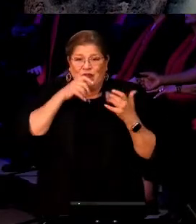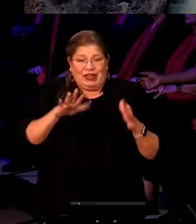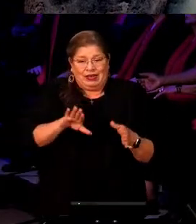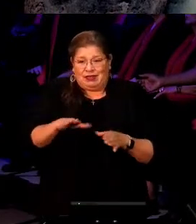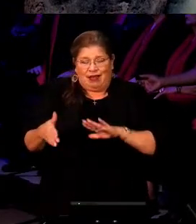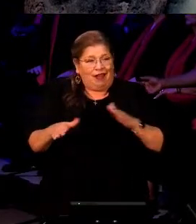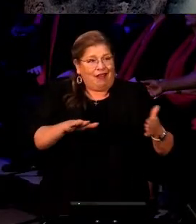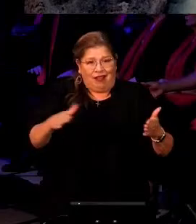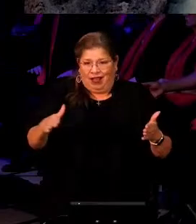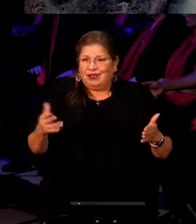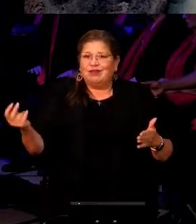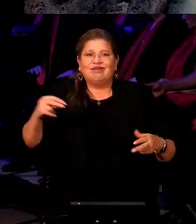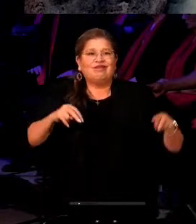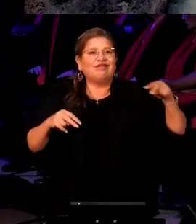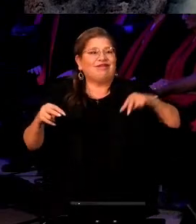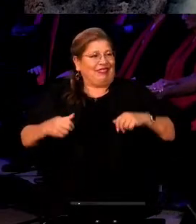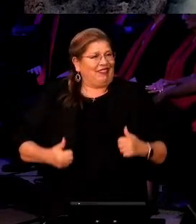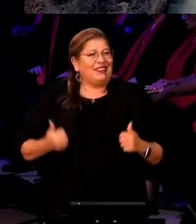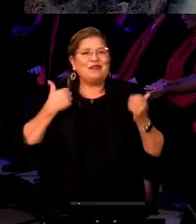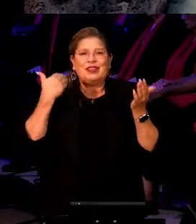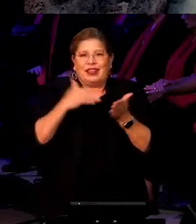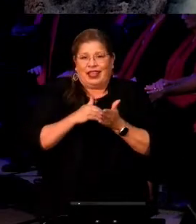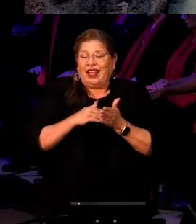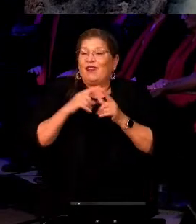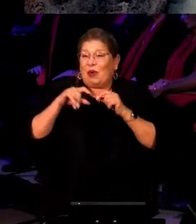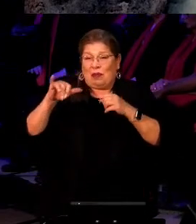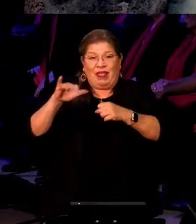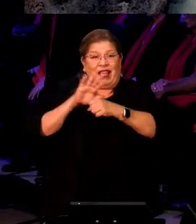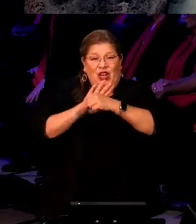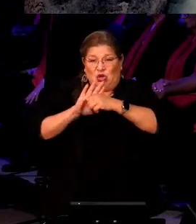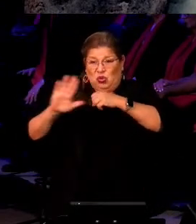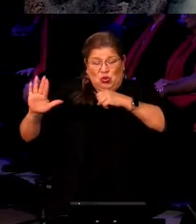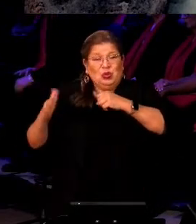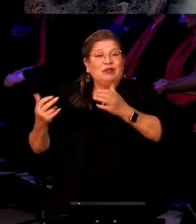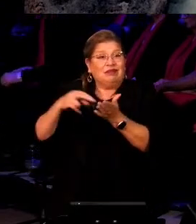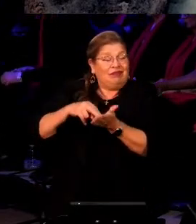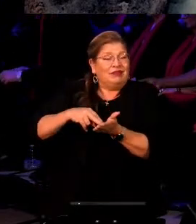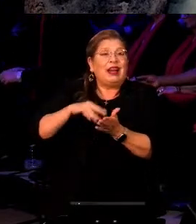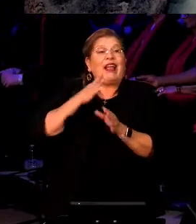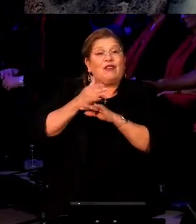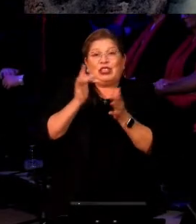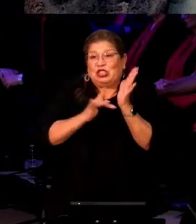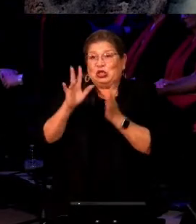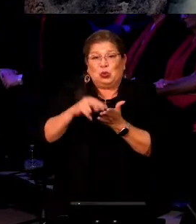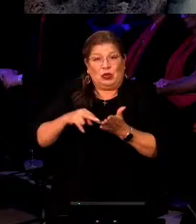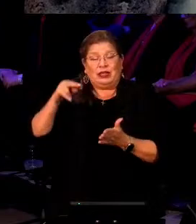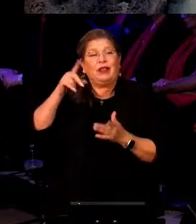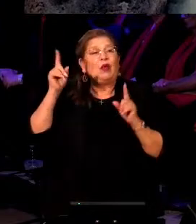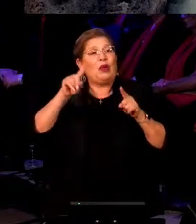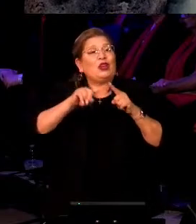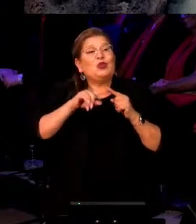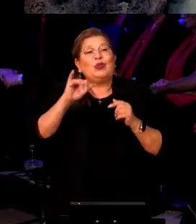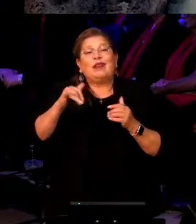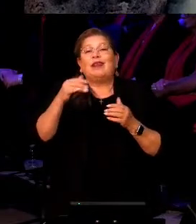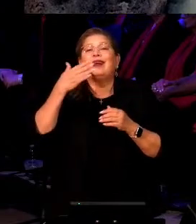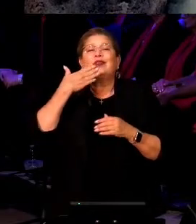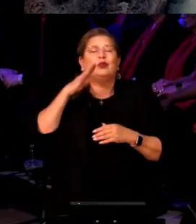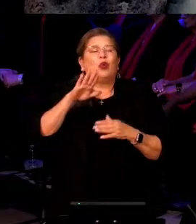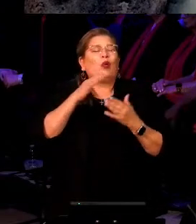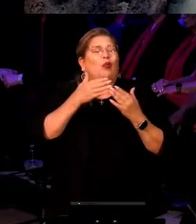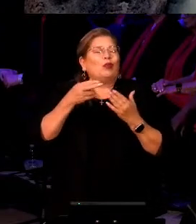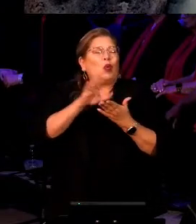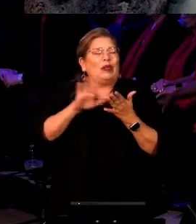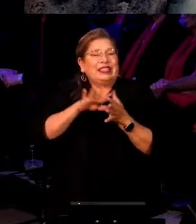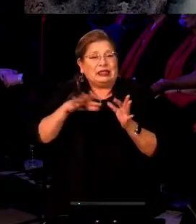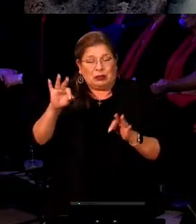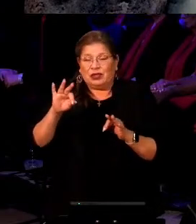were raised to life. They came out of the tombs, and after Jesus' resurrection, they went into the holy city and appeared to